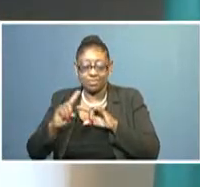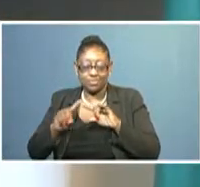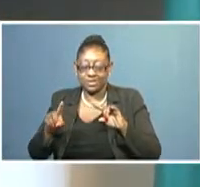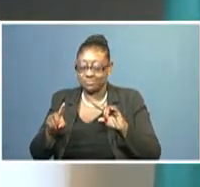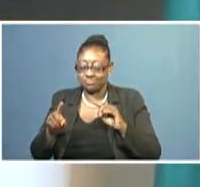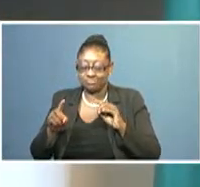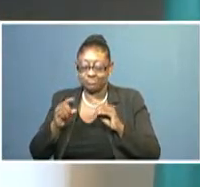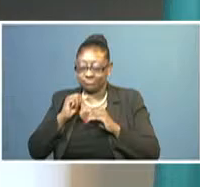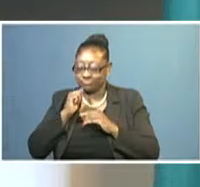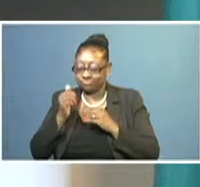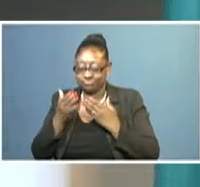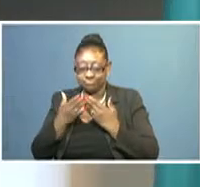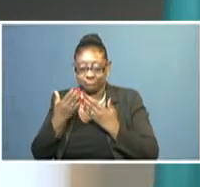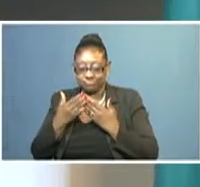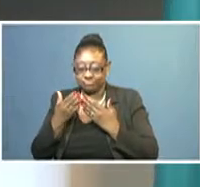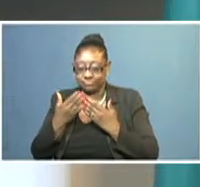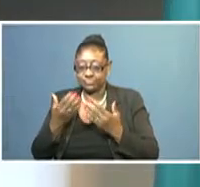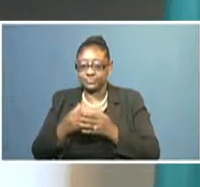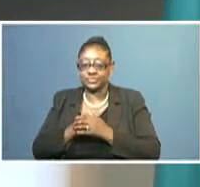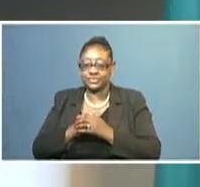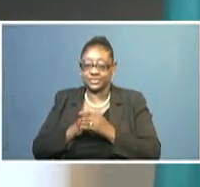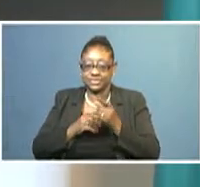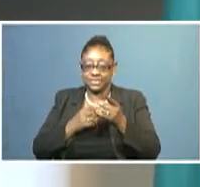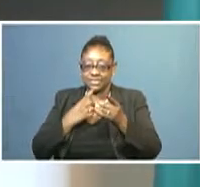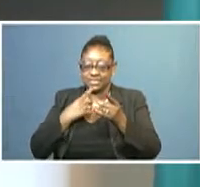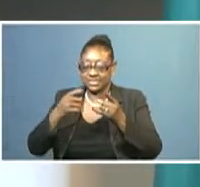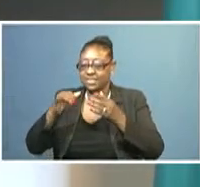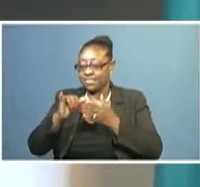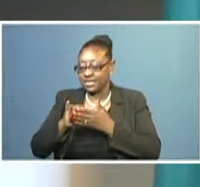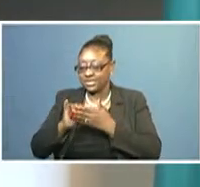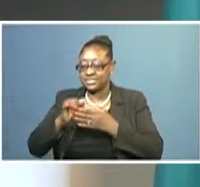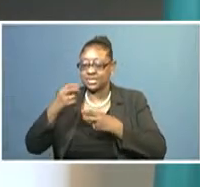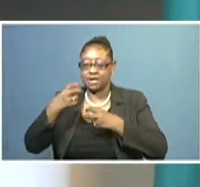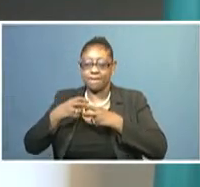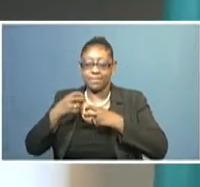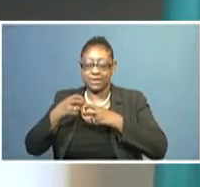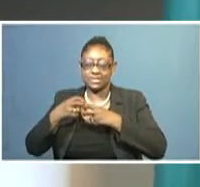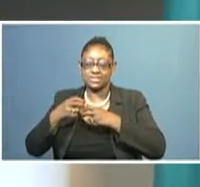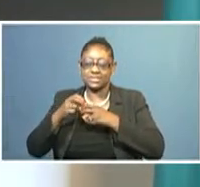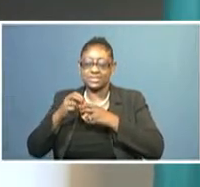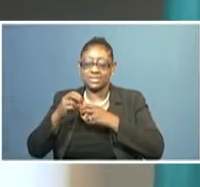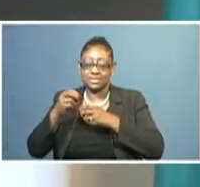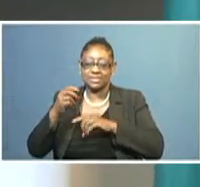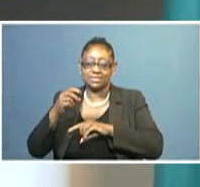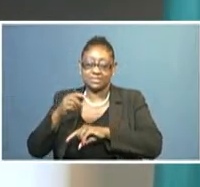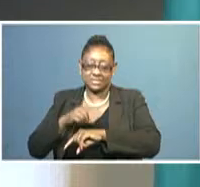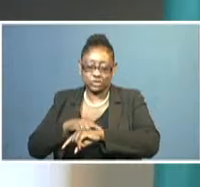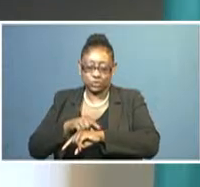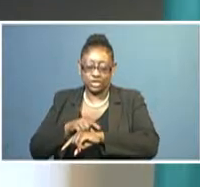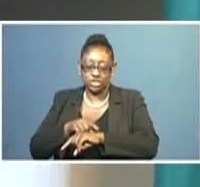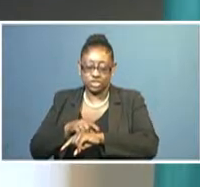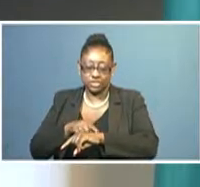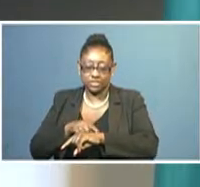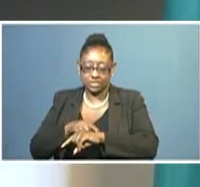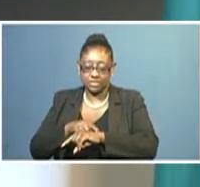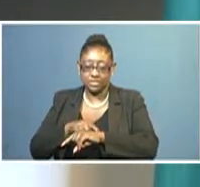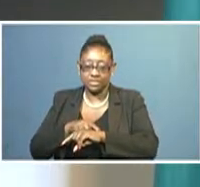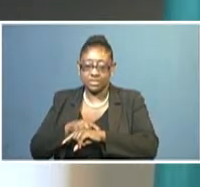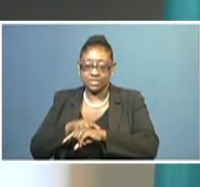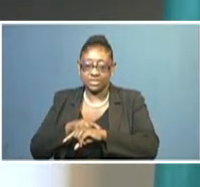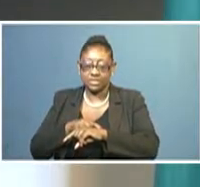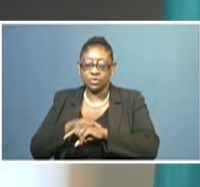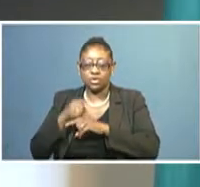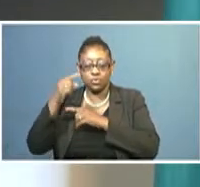than done. It's a very complex situation. There are many variants that one must